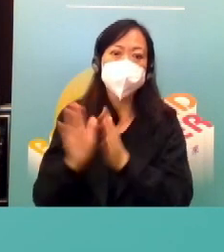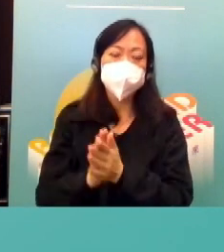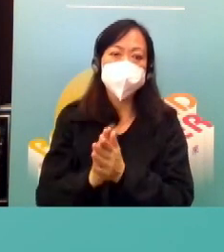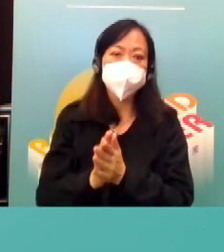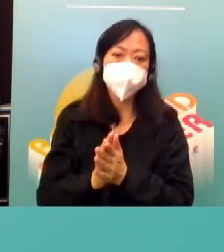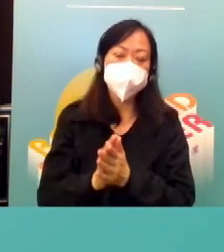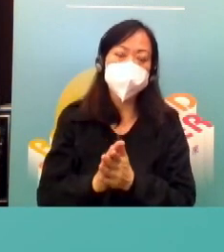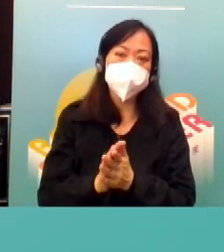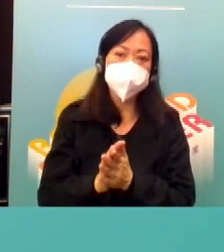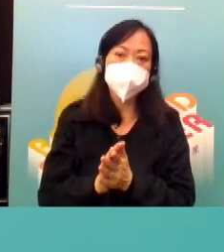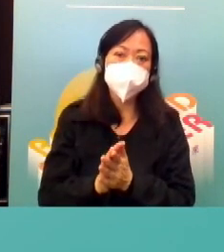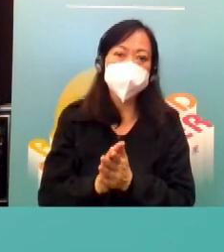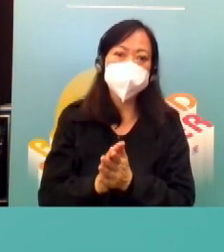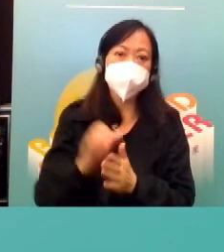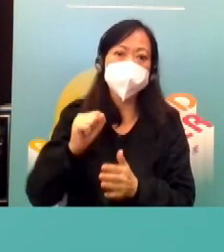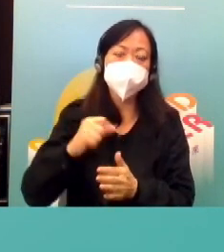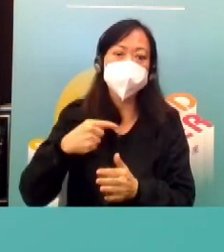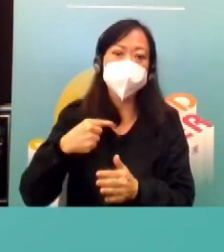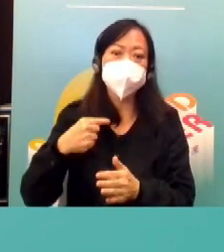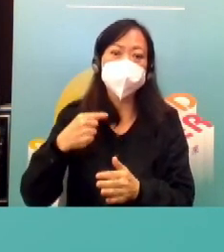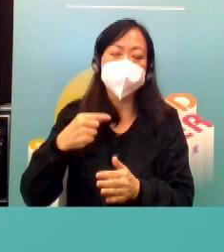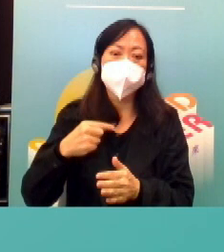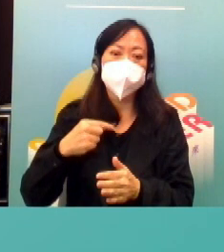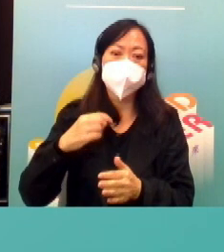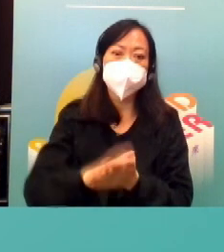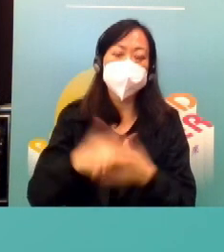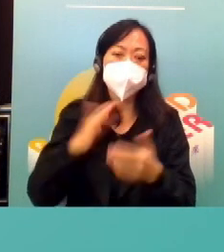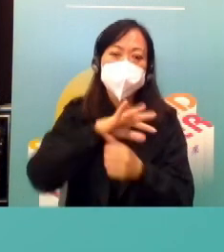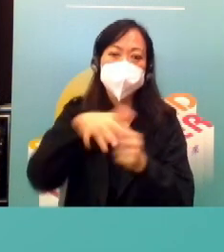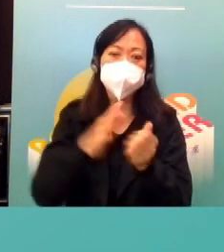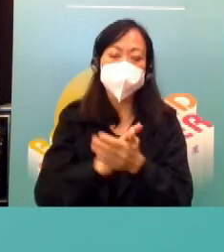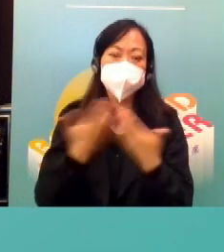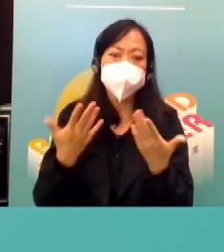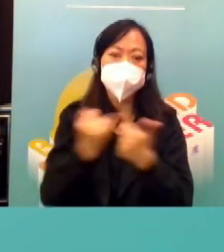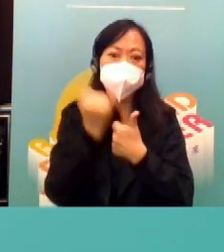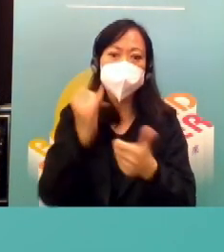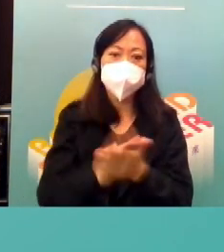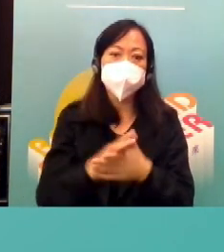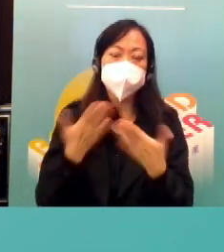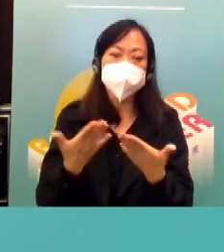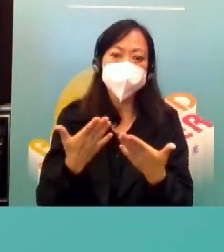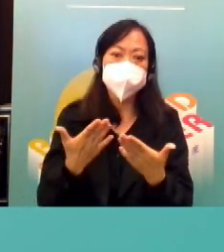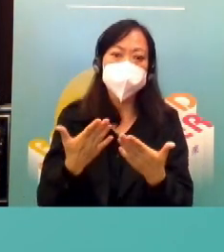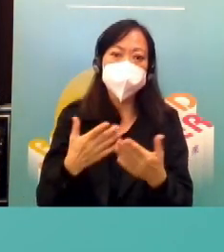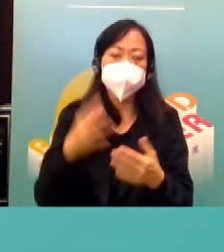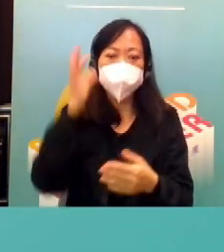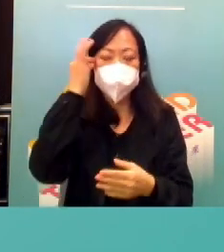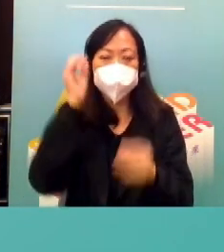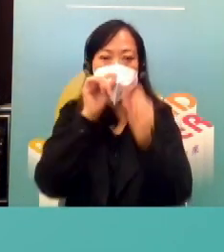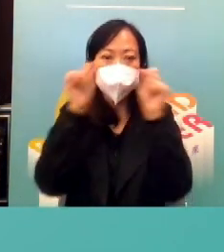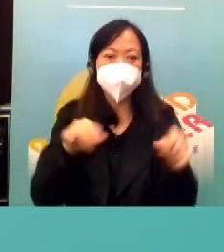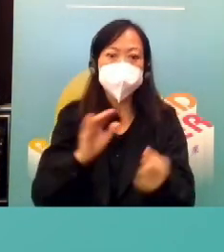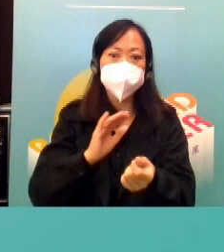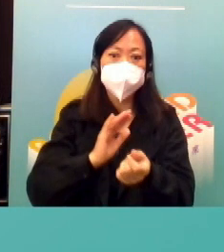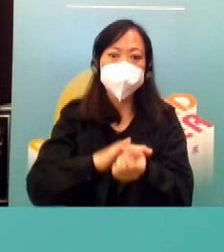challenges in the world here because of poverty issues, because of health issues. We know that